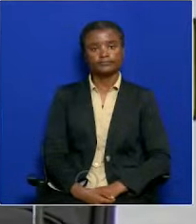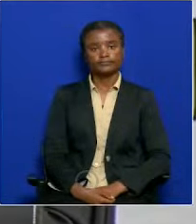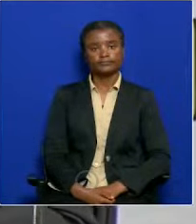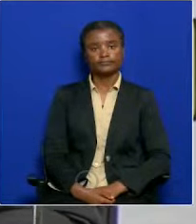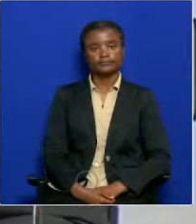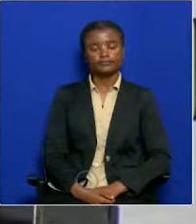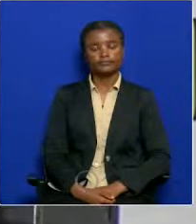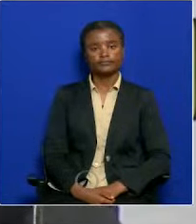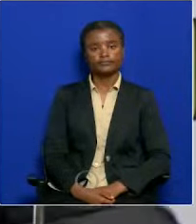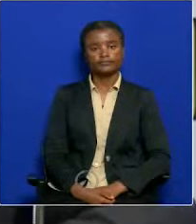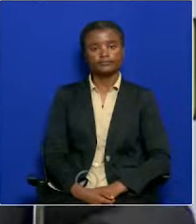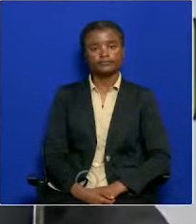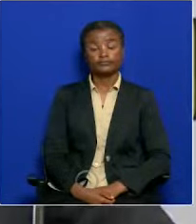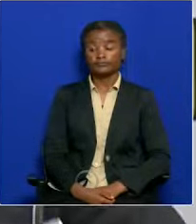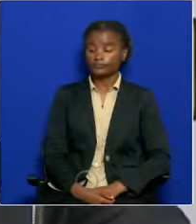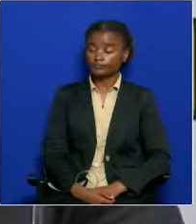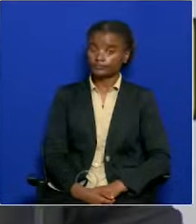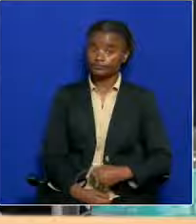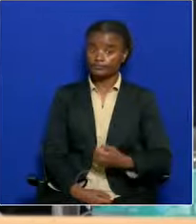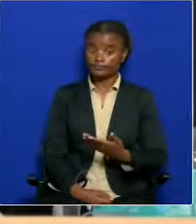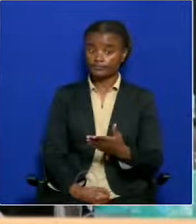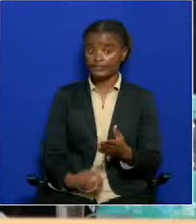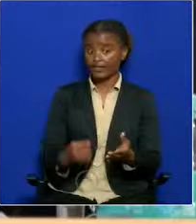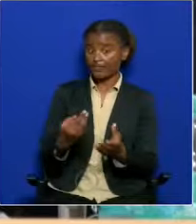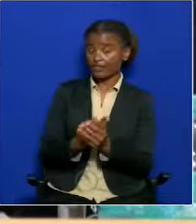General, do you have those two files in front of you?